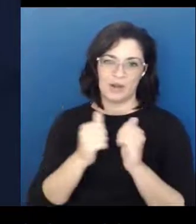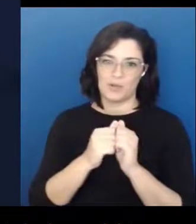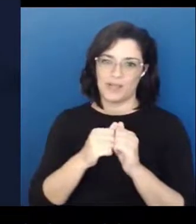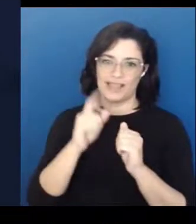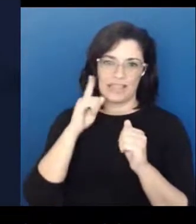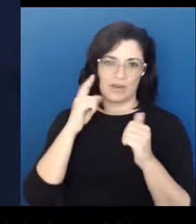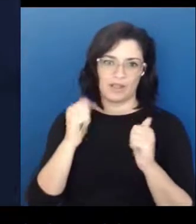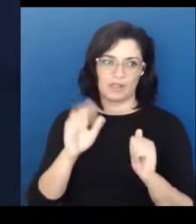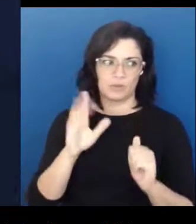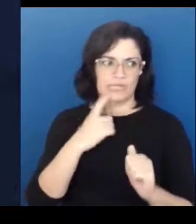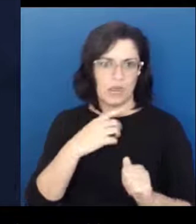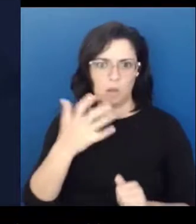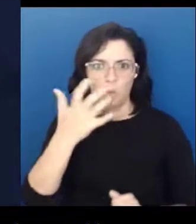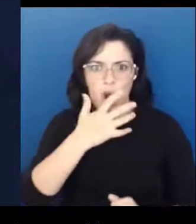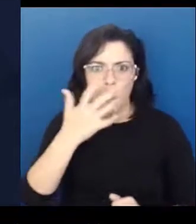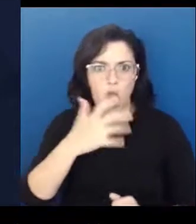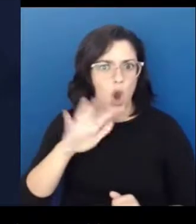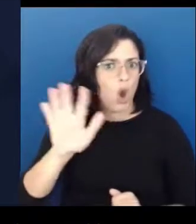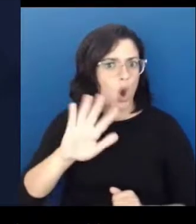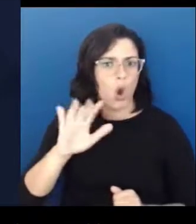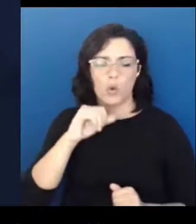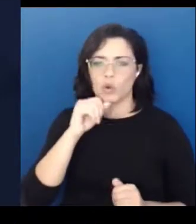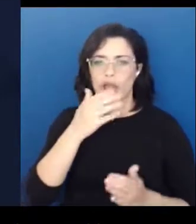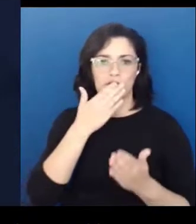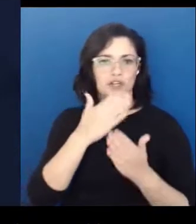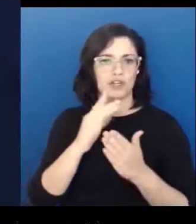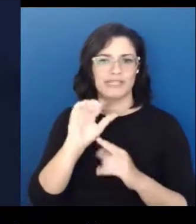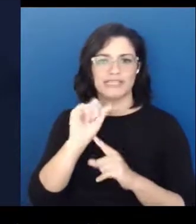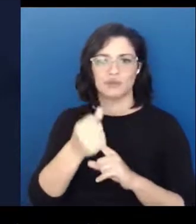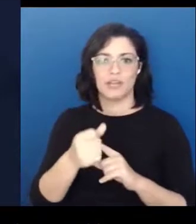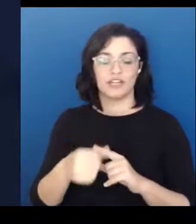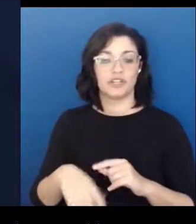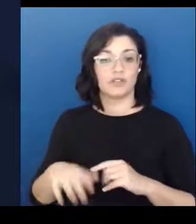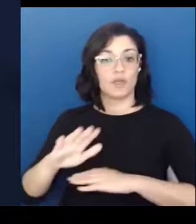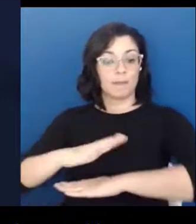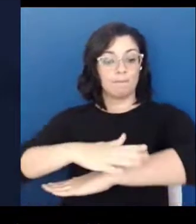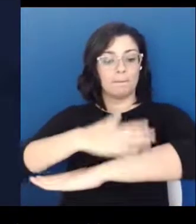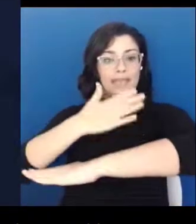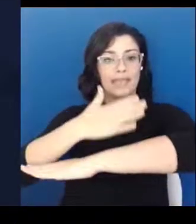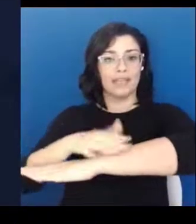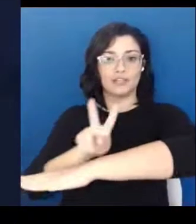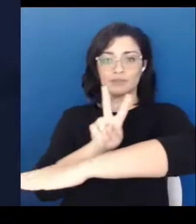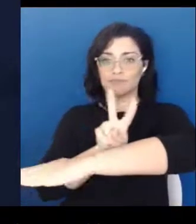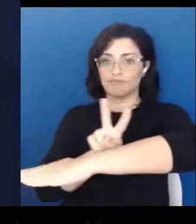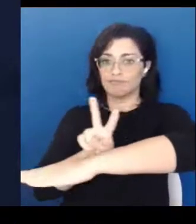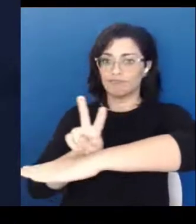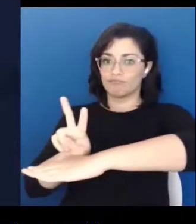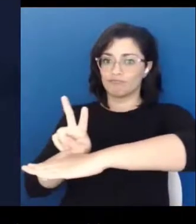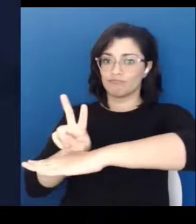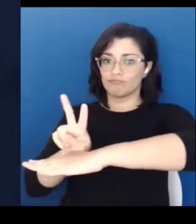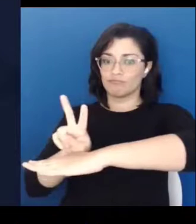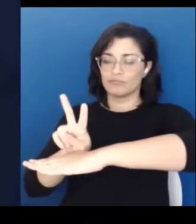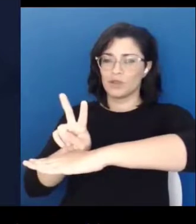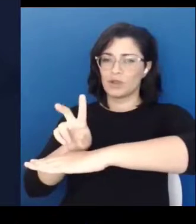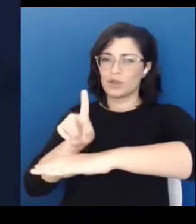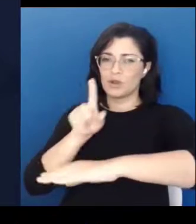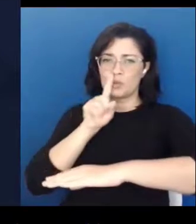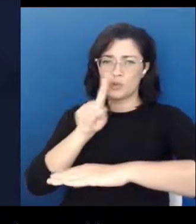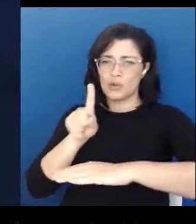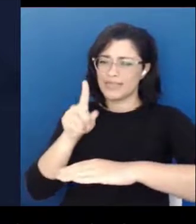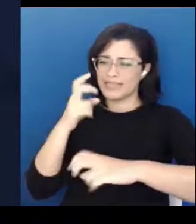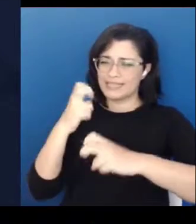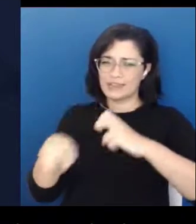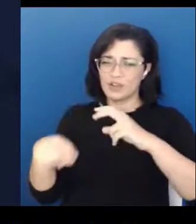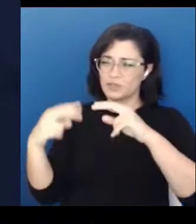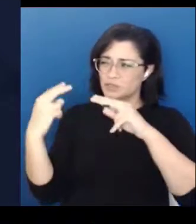situation. You're walking in the same direction, very hard to speech read. It's dark. You can't speech